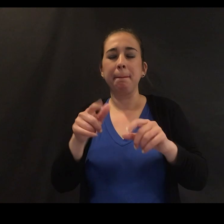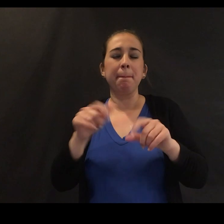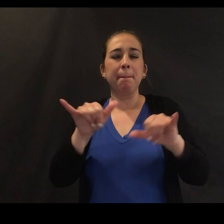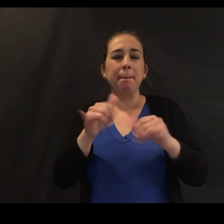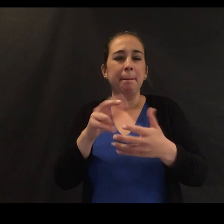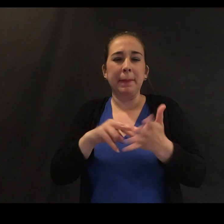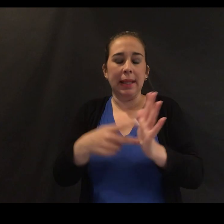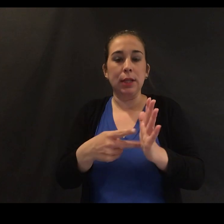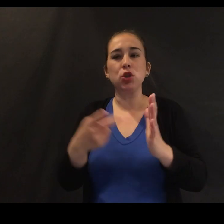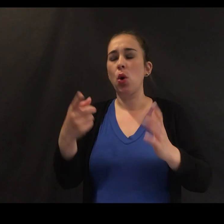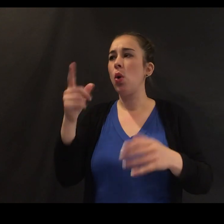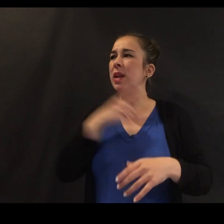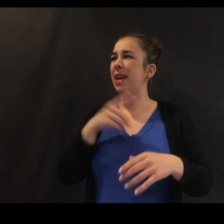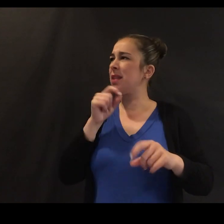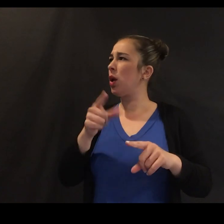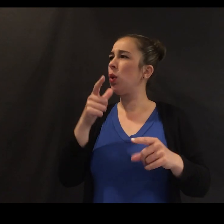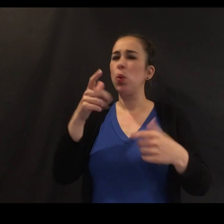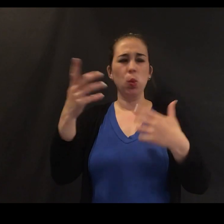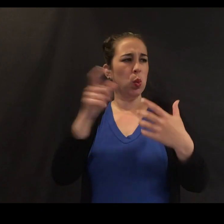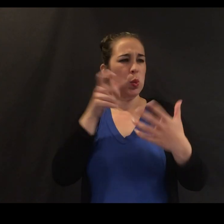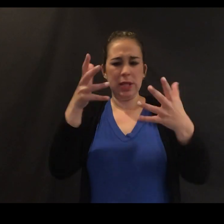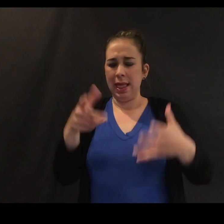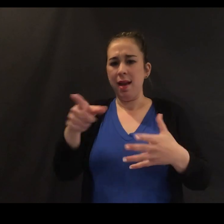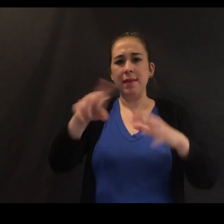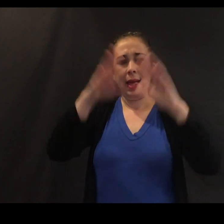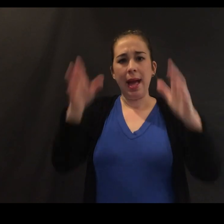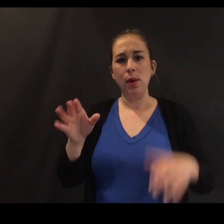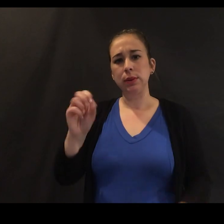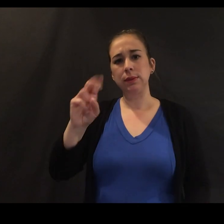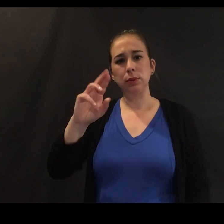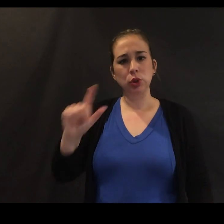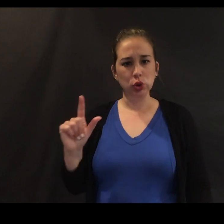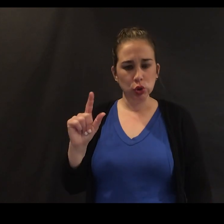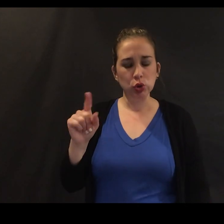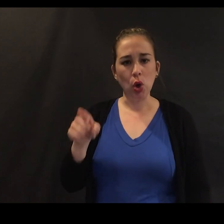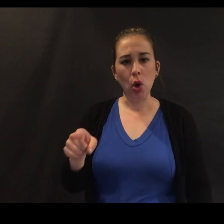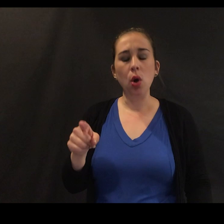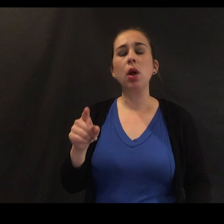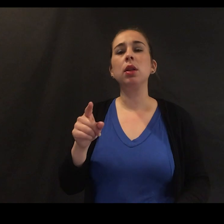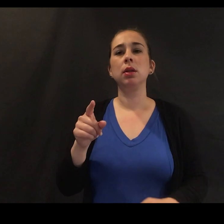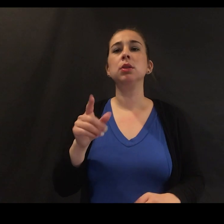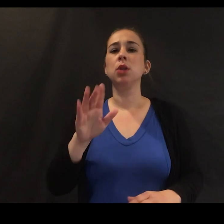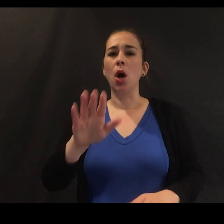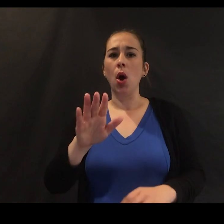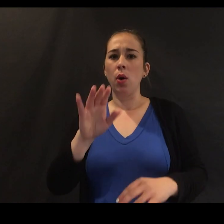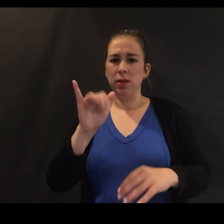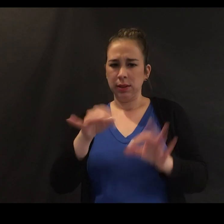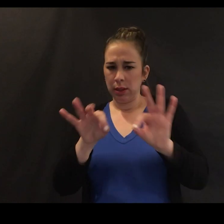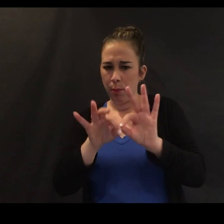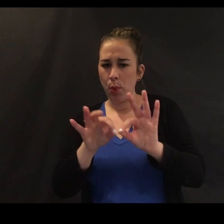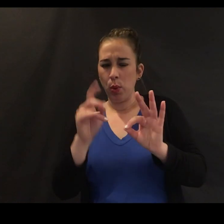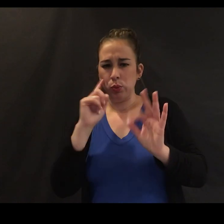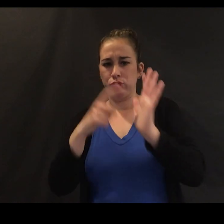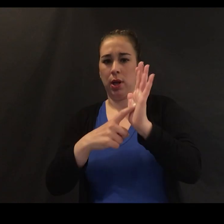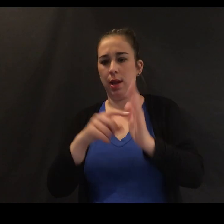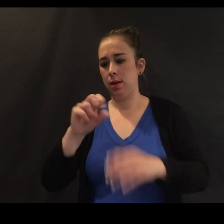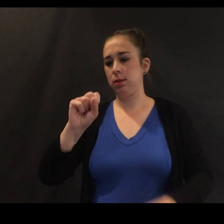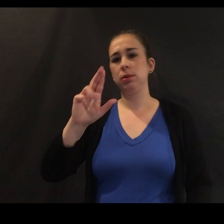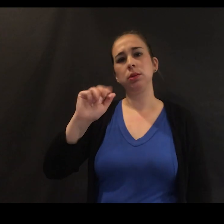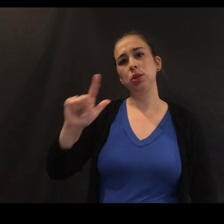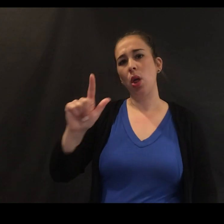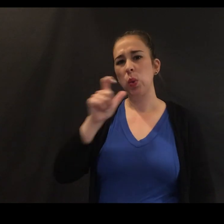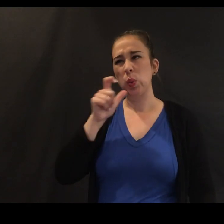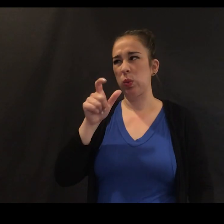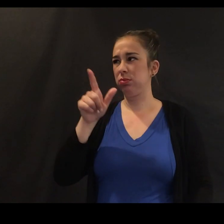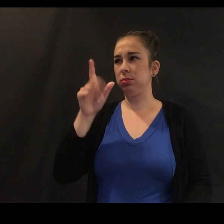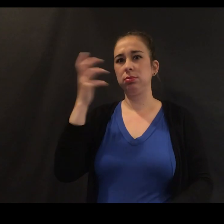still left of the house of Saul? Now don't pass by that very quickly, because who was Saul? Saul was David's arch